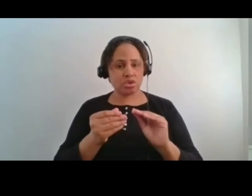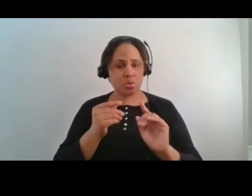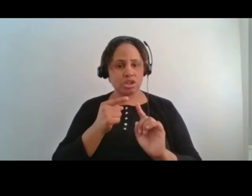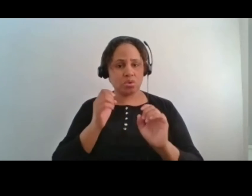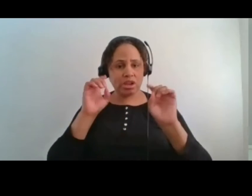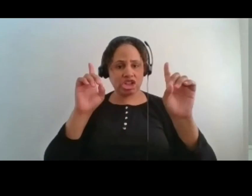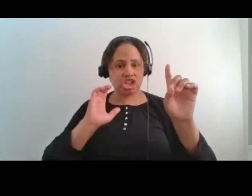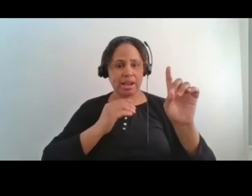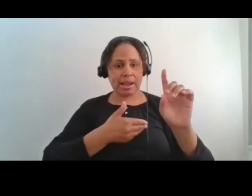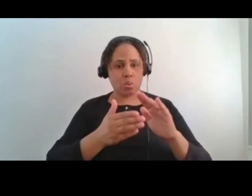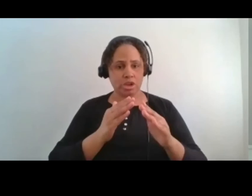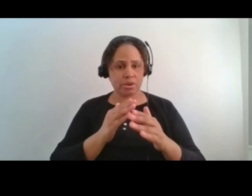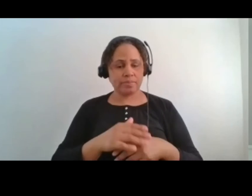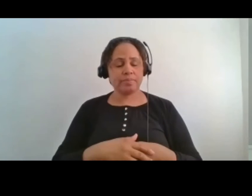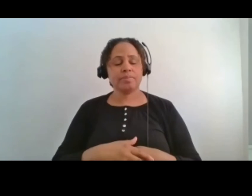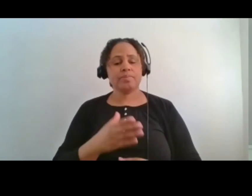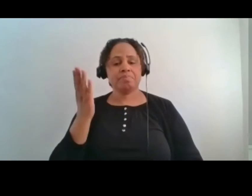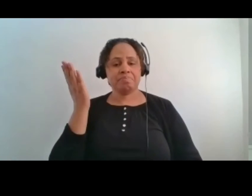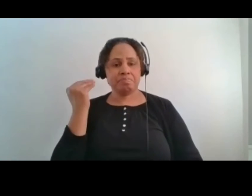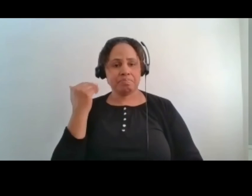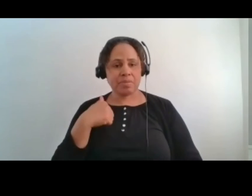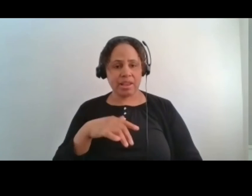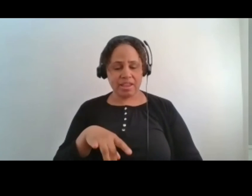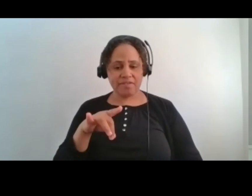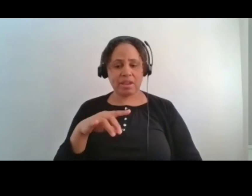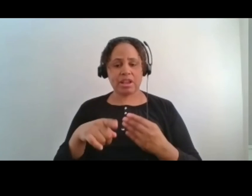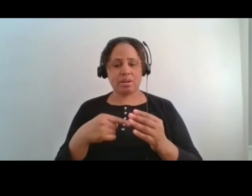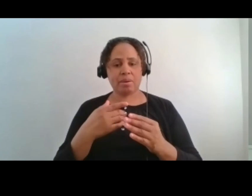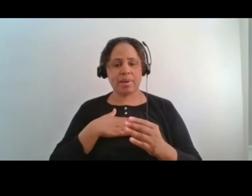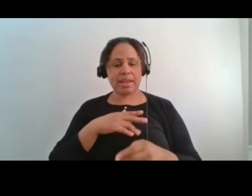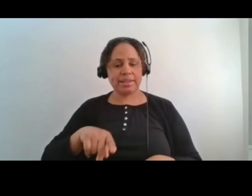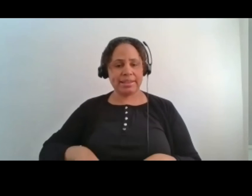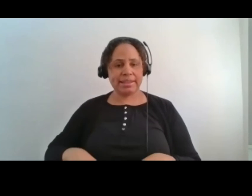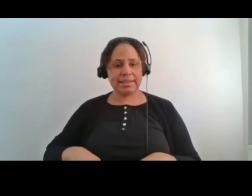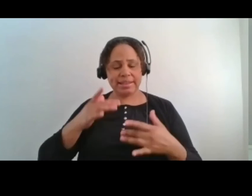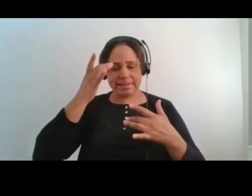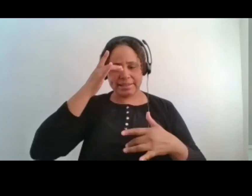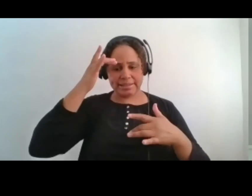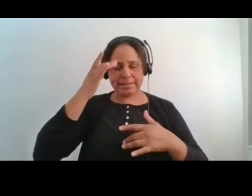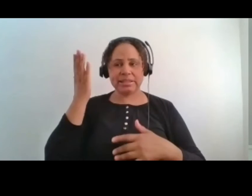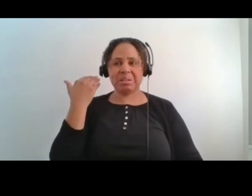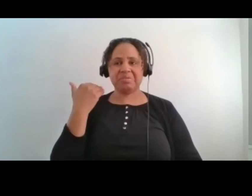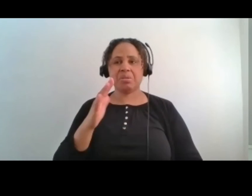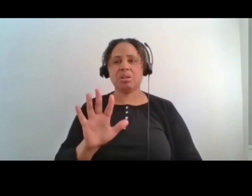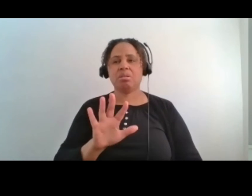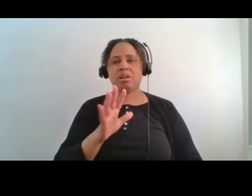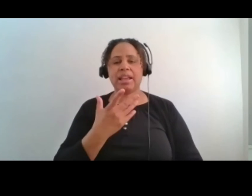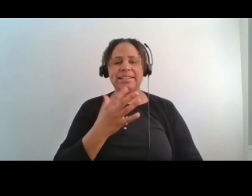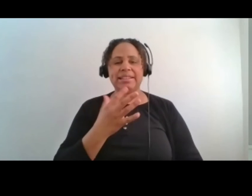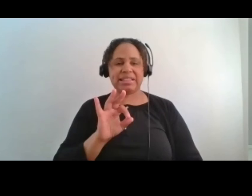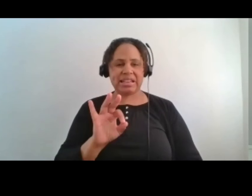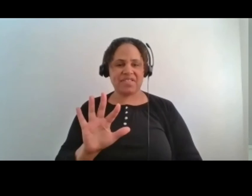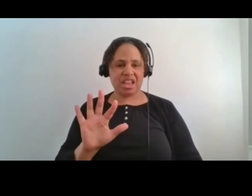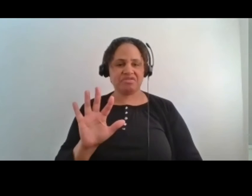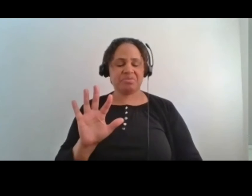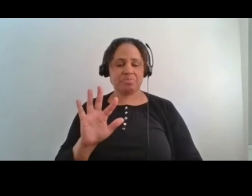I actually found out about my kidney disease back in, I think, around 1995 when